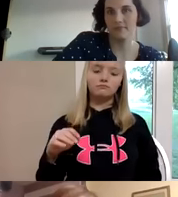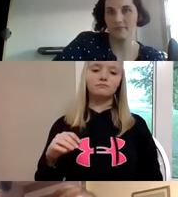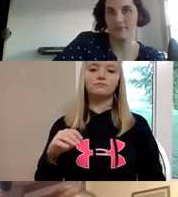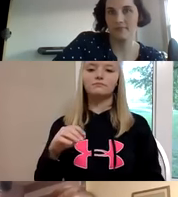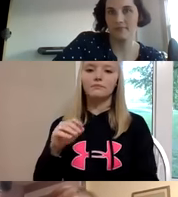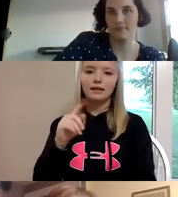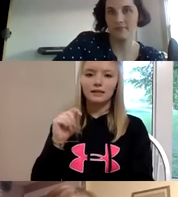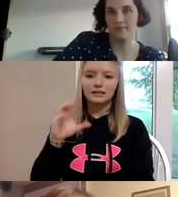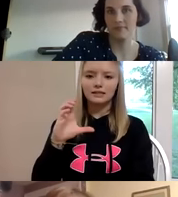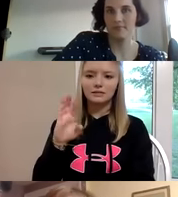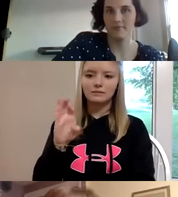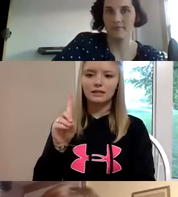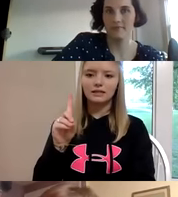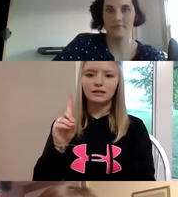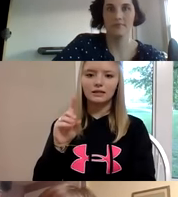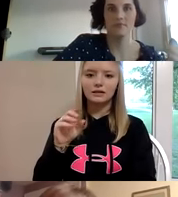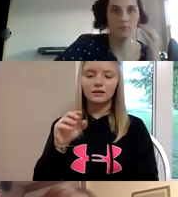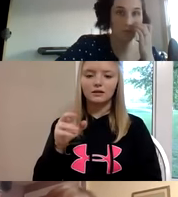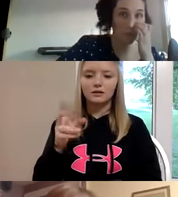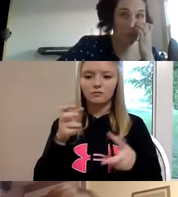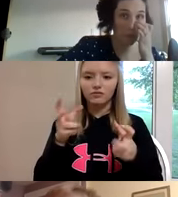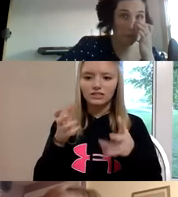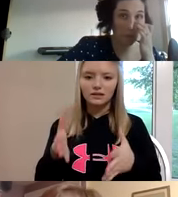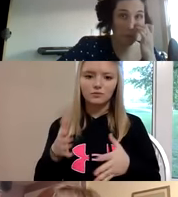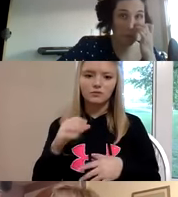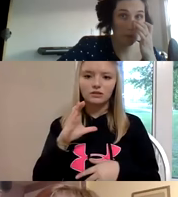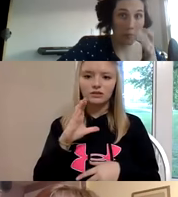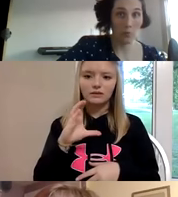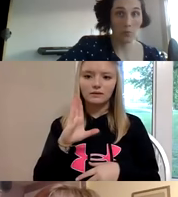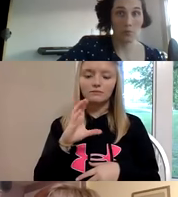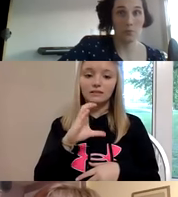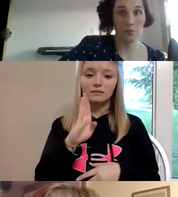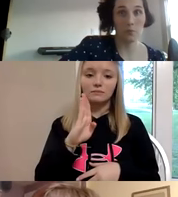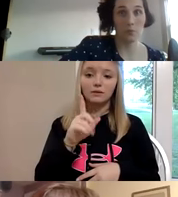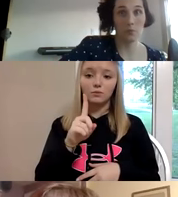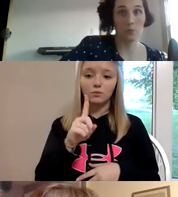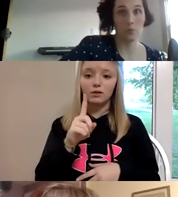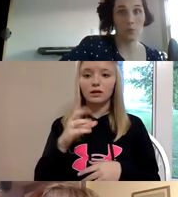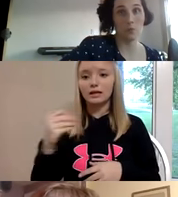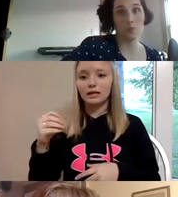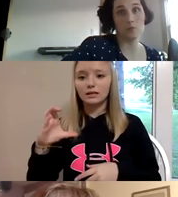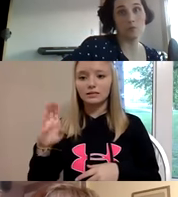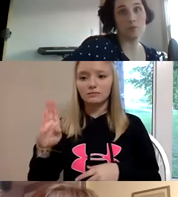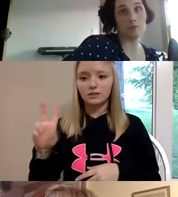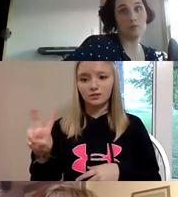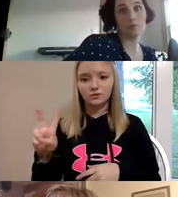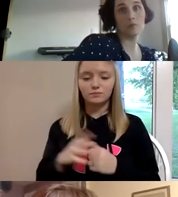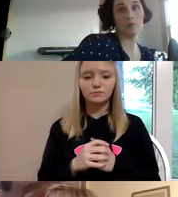receptors, there's CB1 and CB2, those receptors. And as you can